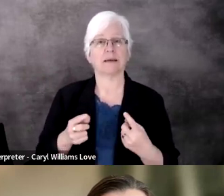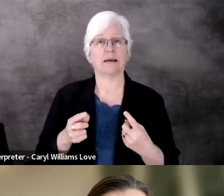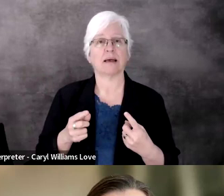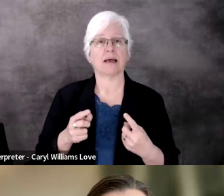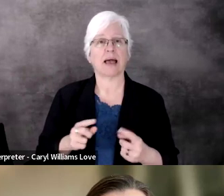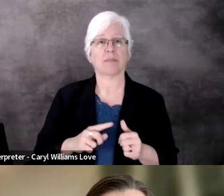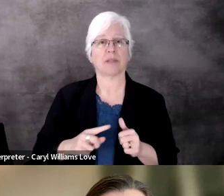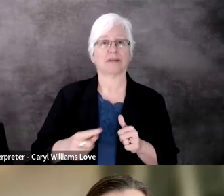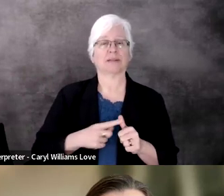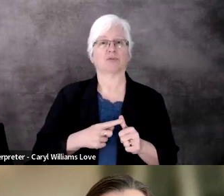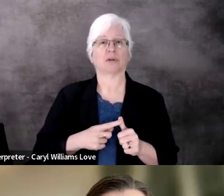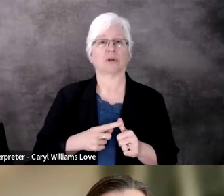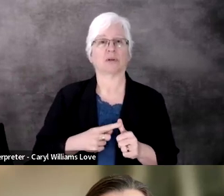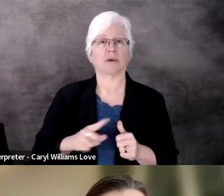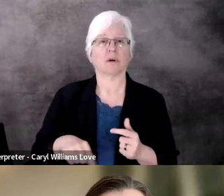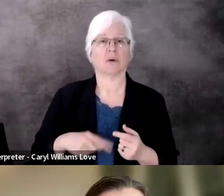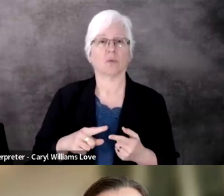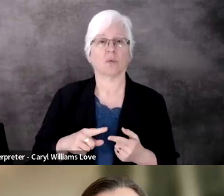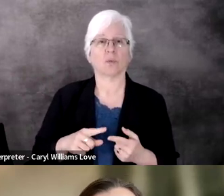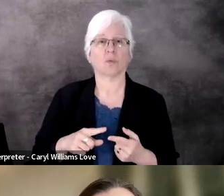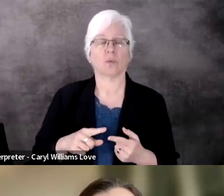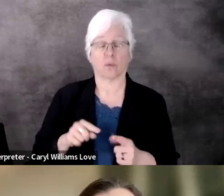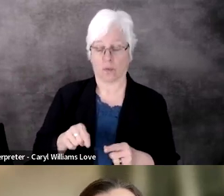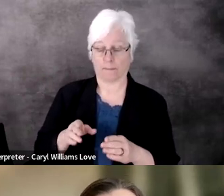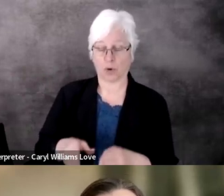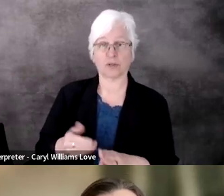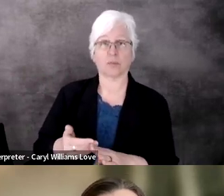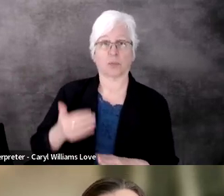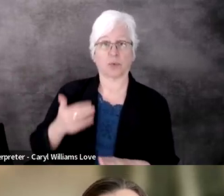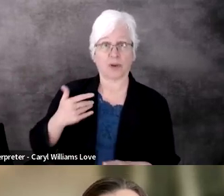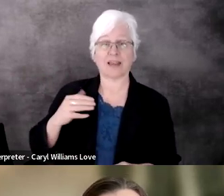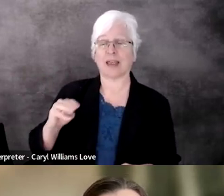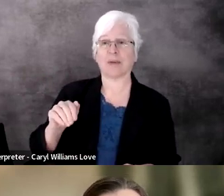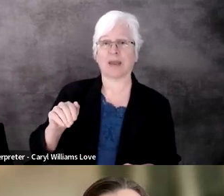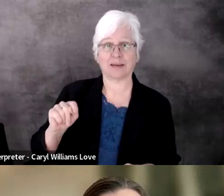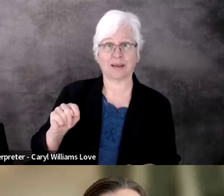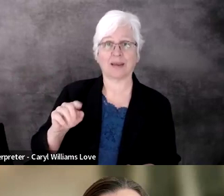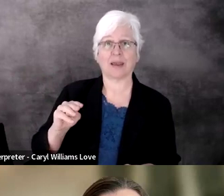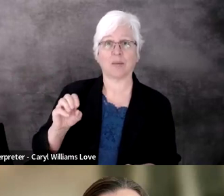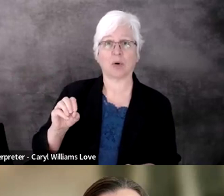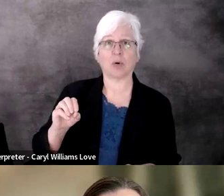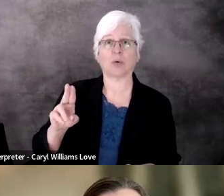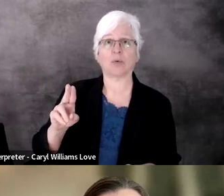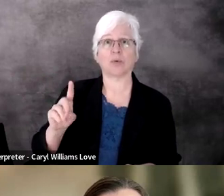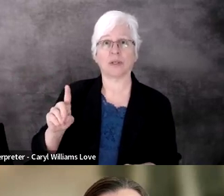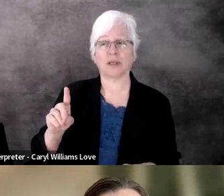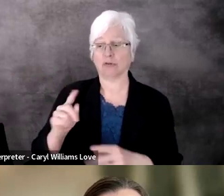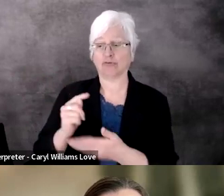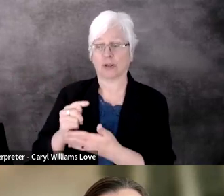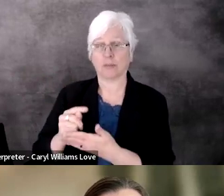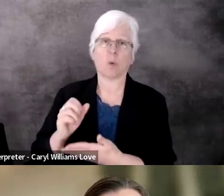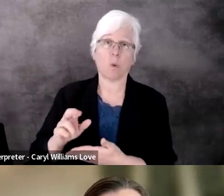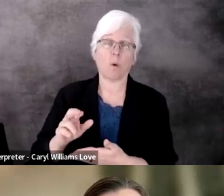of person coming has previously been in MAT, MOUD treatment, or coming into and